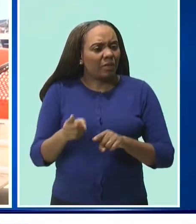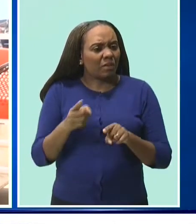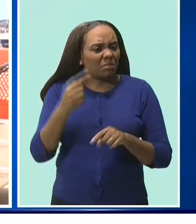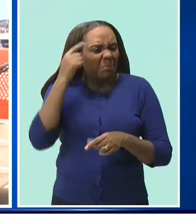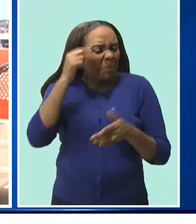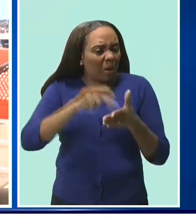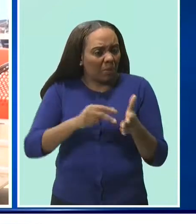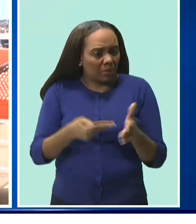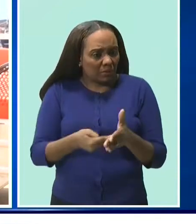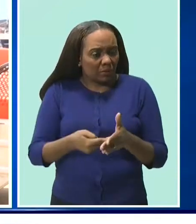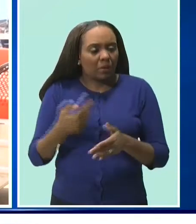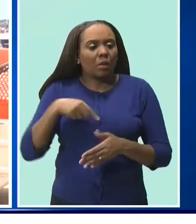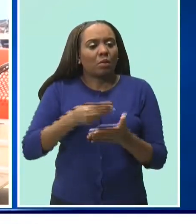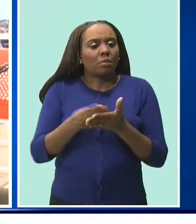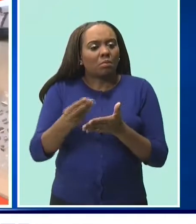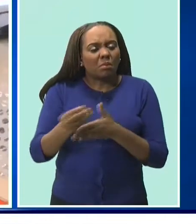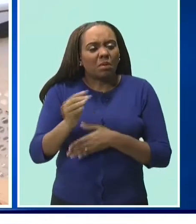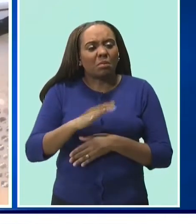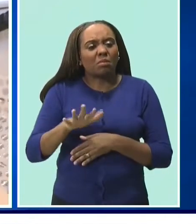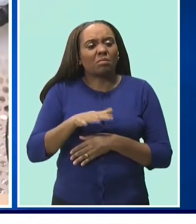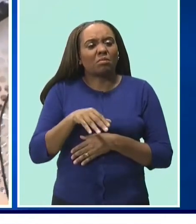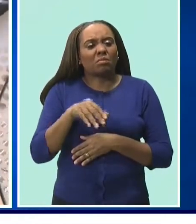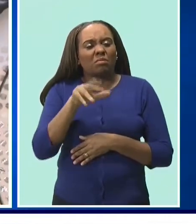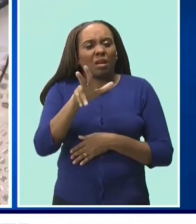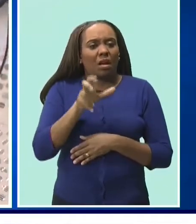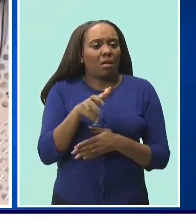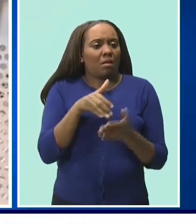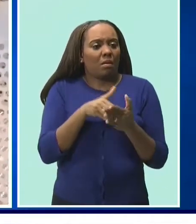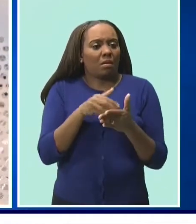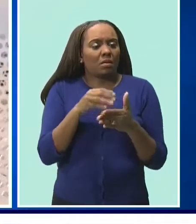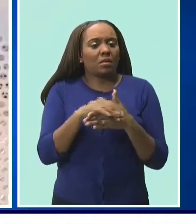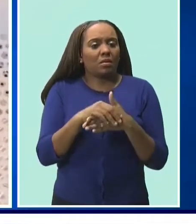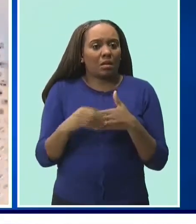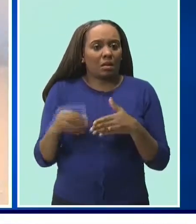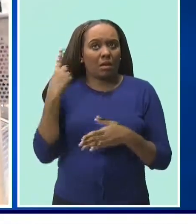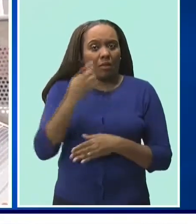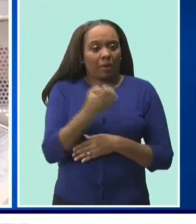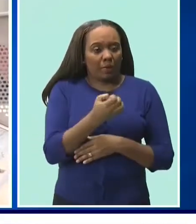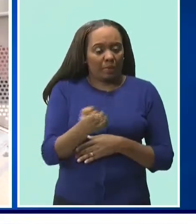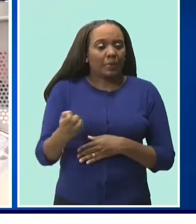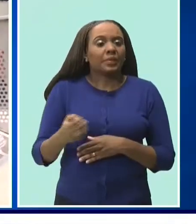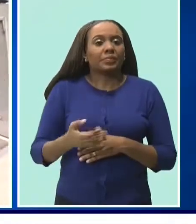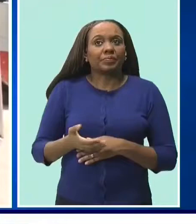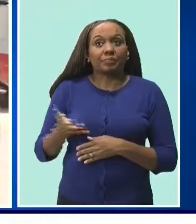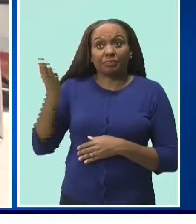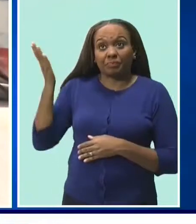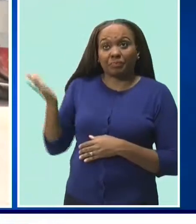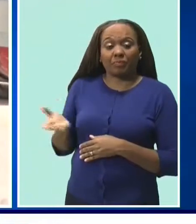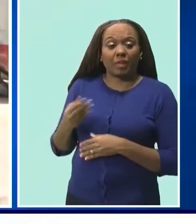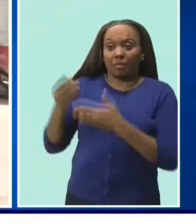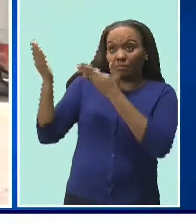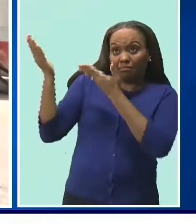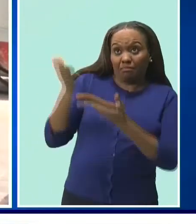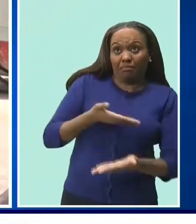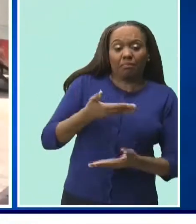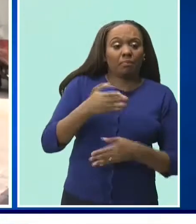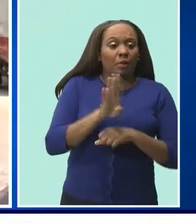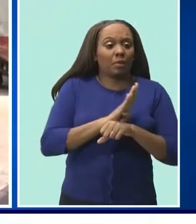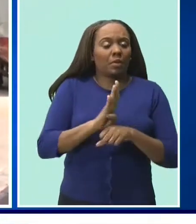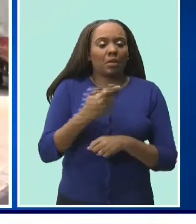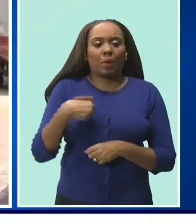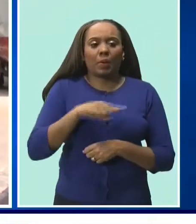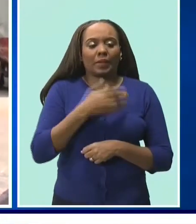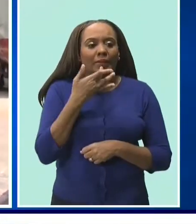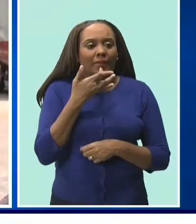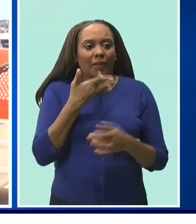Barbados spent almost $300,000 acquiring these various pieces of equipment and shipping them to Barbados. We got lucky because